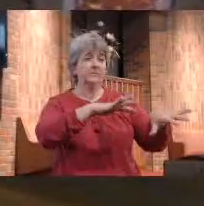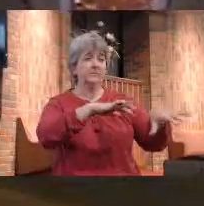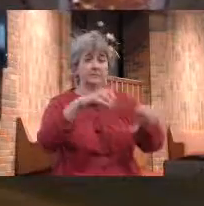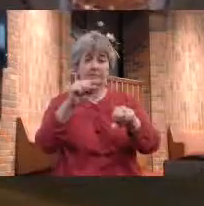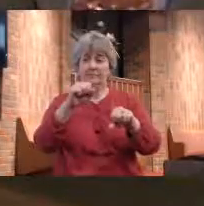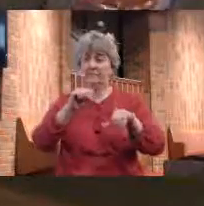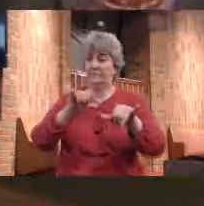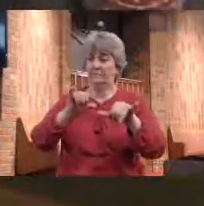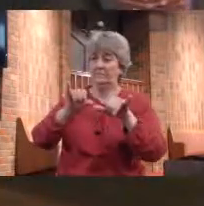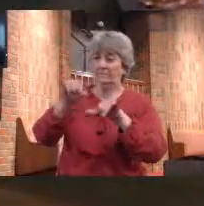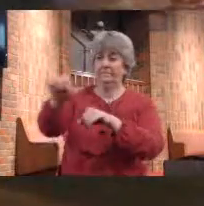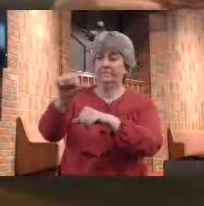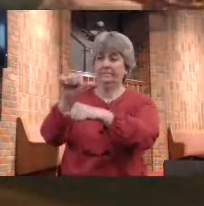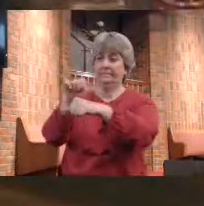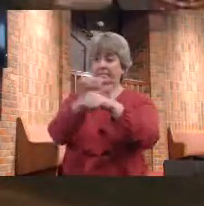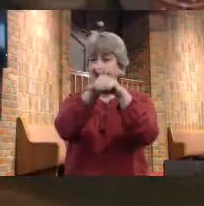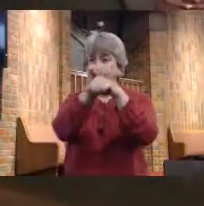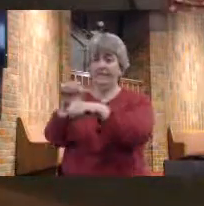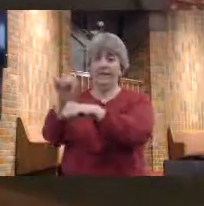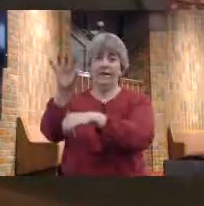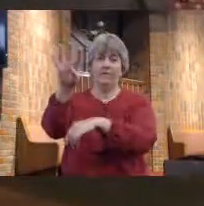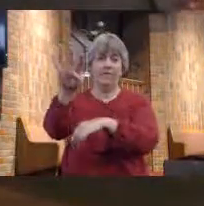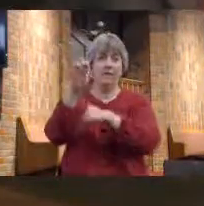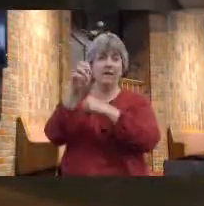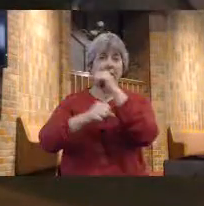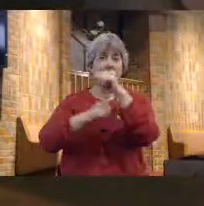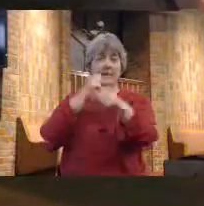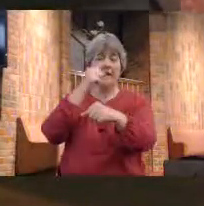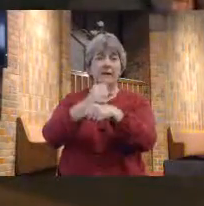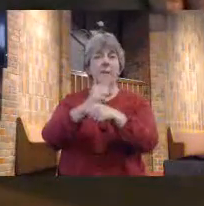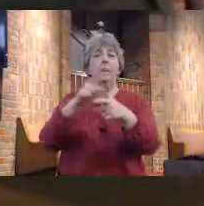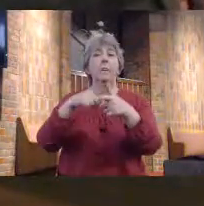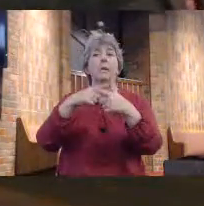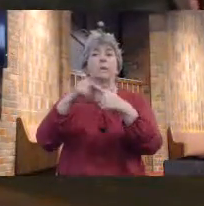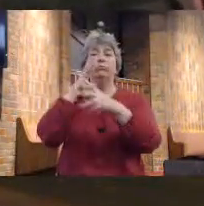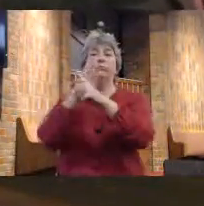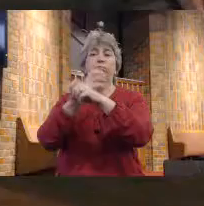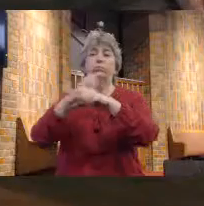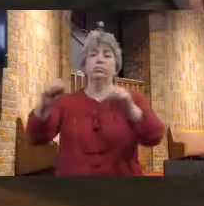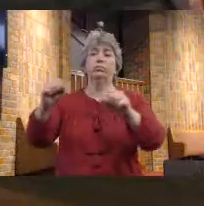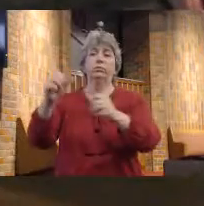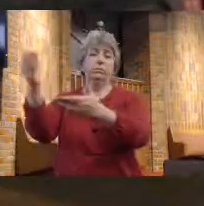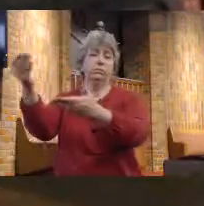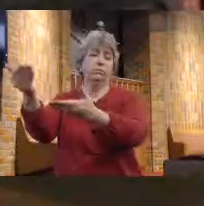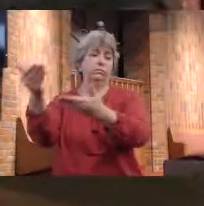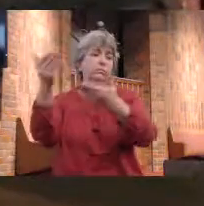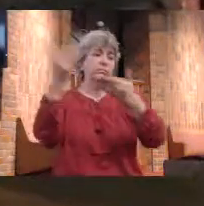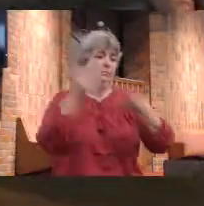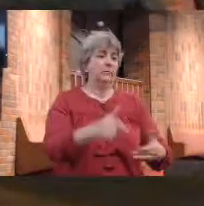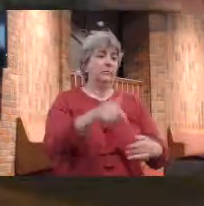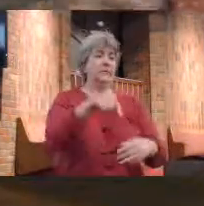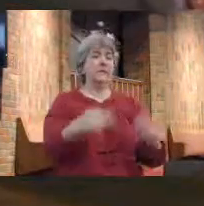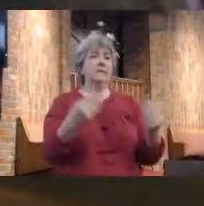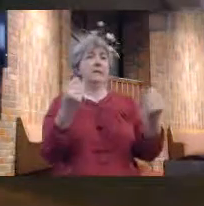spend 400 years there. But then I will bring them out and I will bring them to this land.